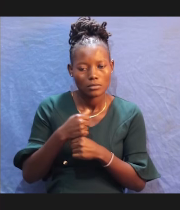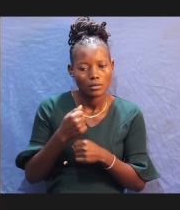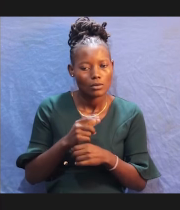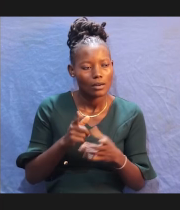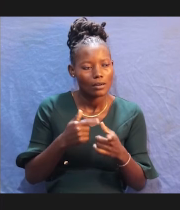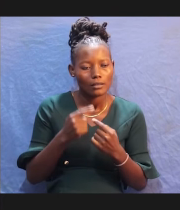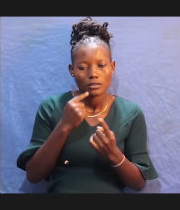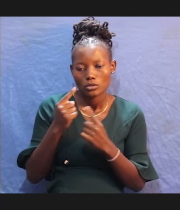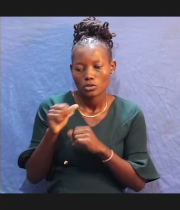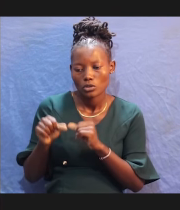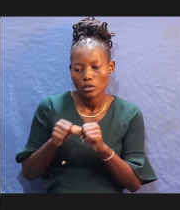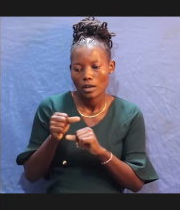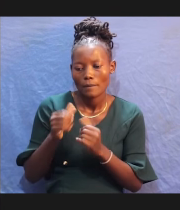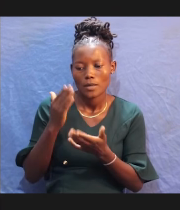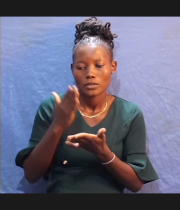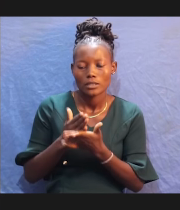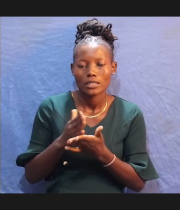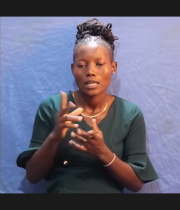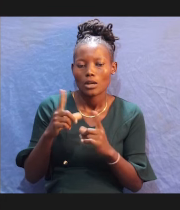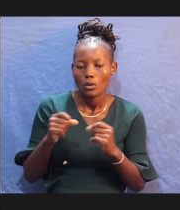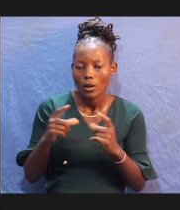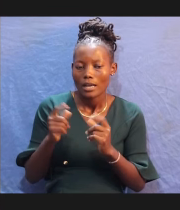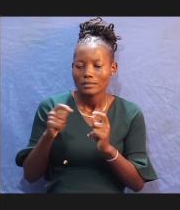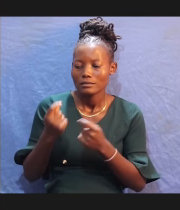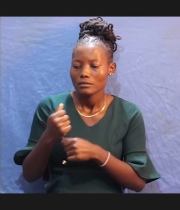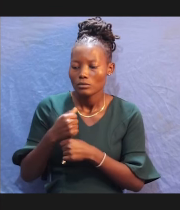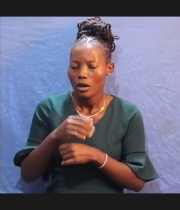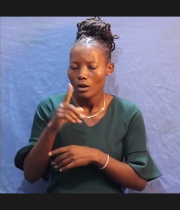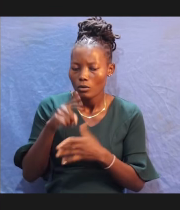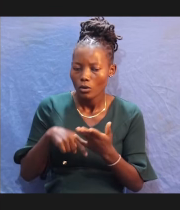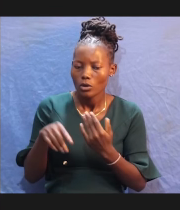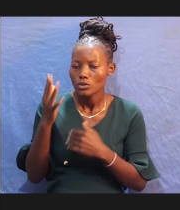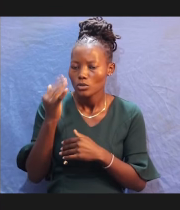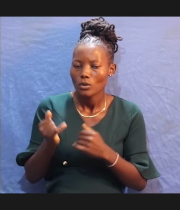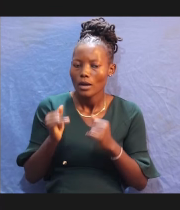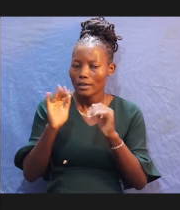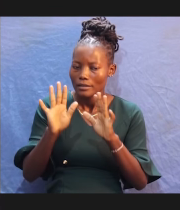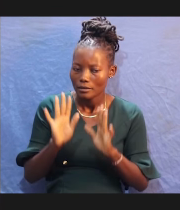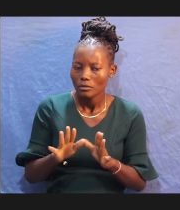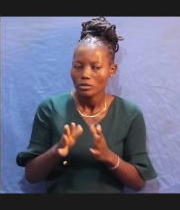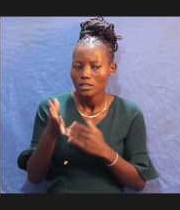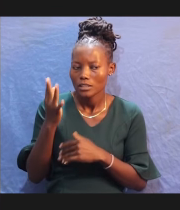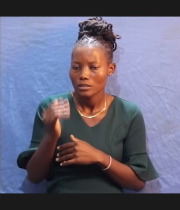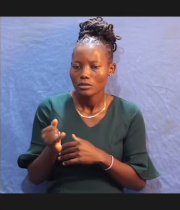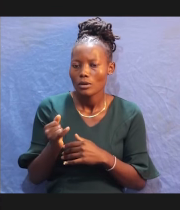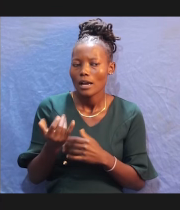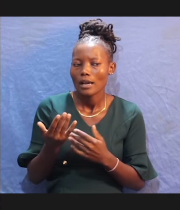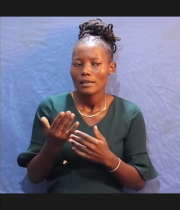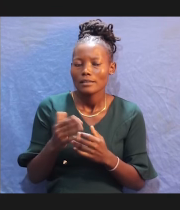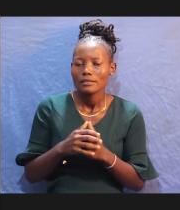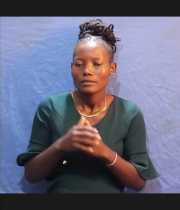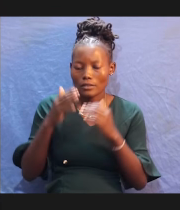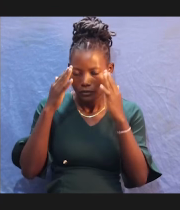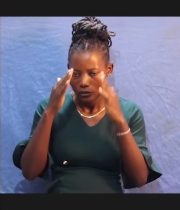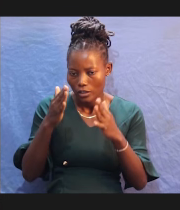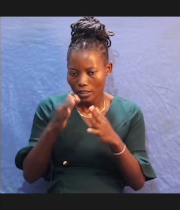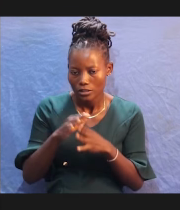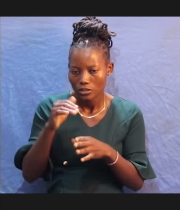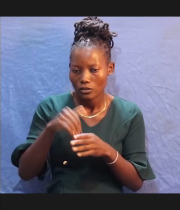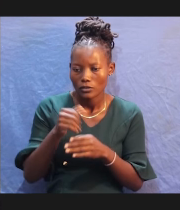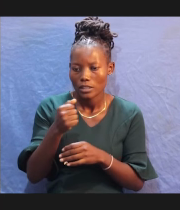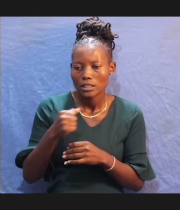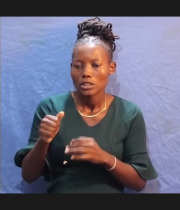talk about the real words. What is teamwork? What do they need it? Why is it important in their sport? What do they think will